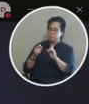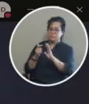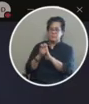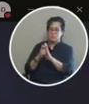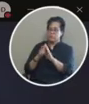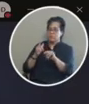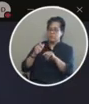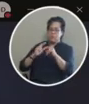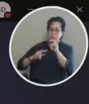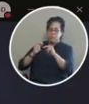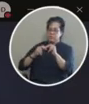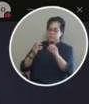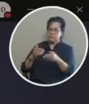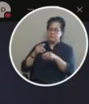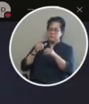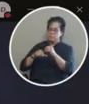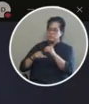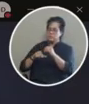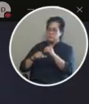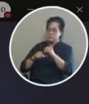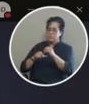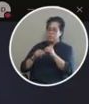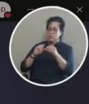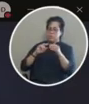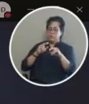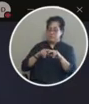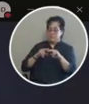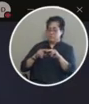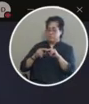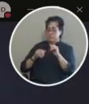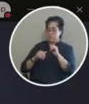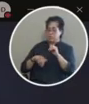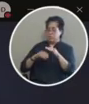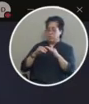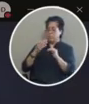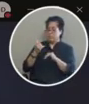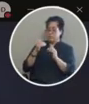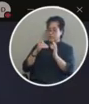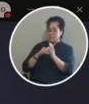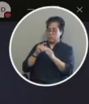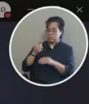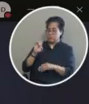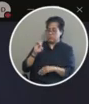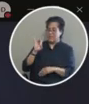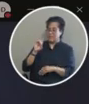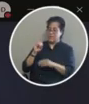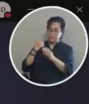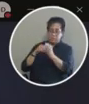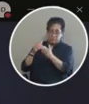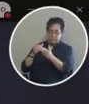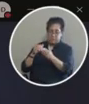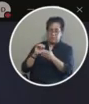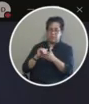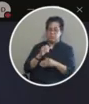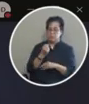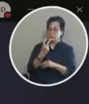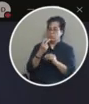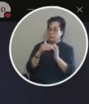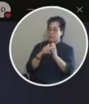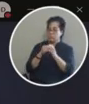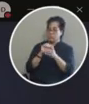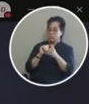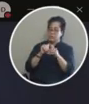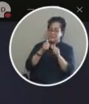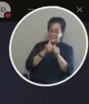multi-purpose basketball arena in El Paso with a seating capacity of 15,000 for $180 million. That would be $12,000 a